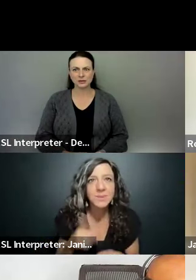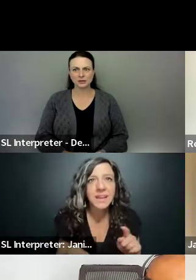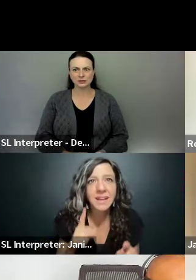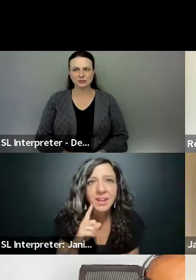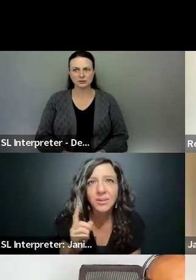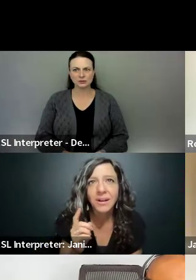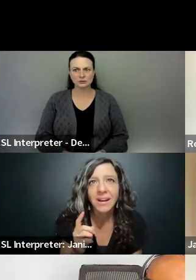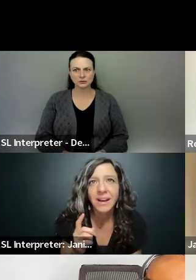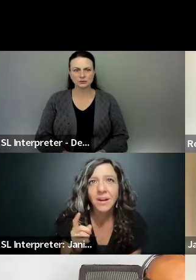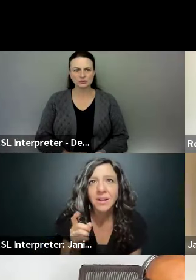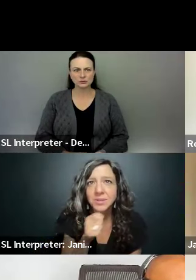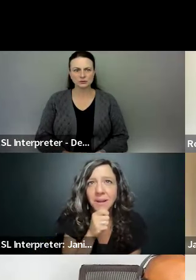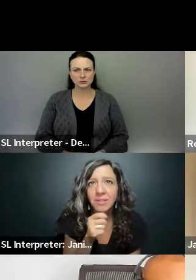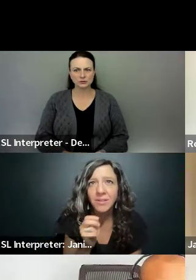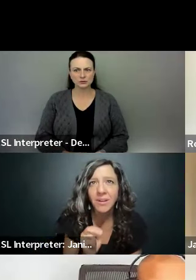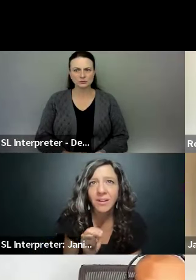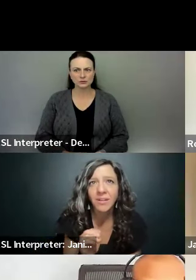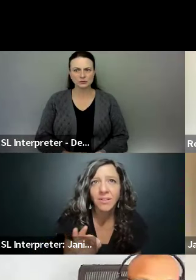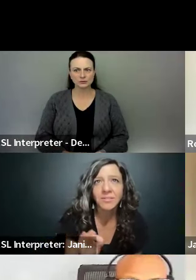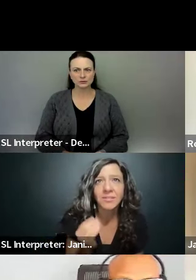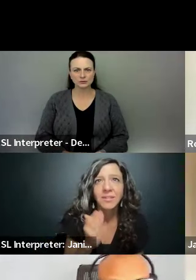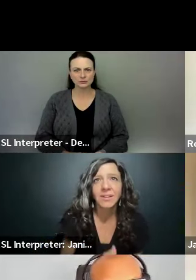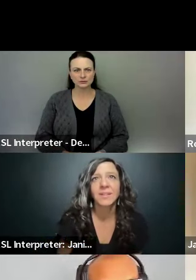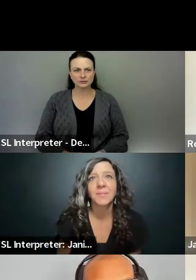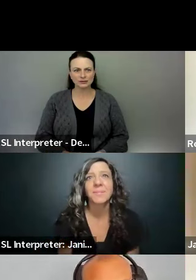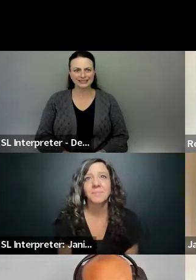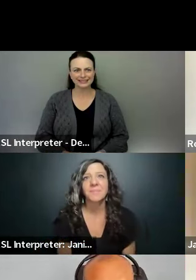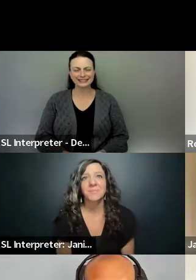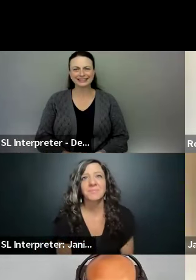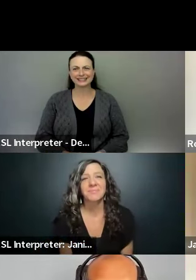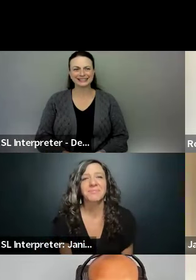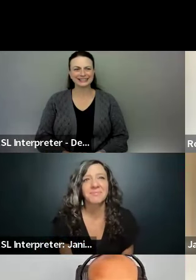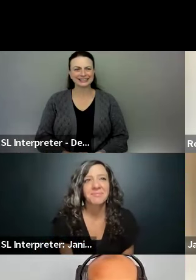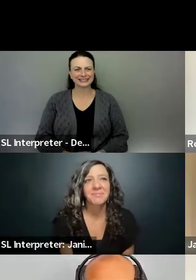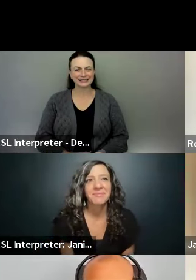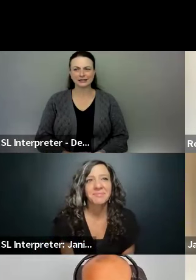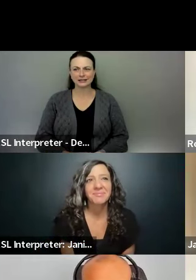Oh, Bryce, we can't hear you. Is your microphone on, off?